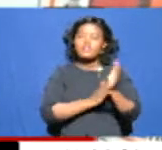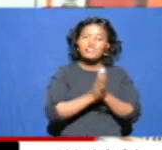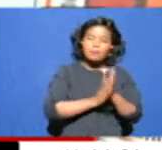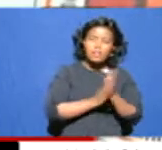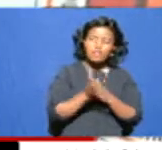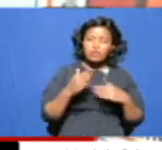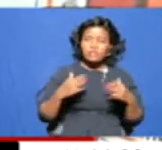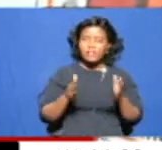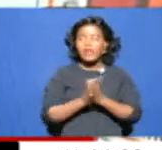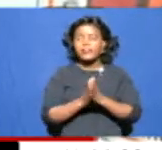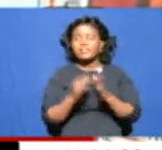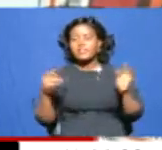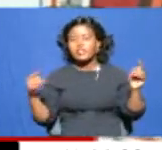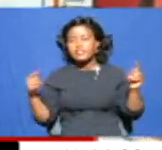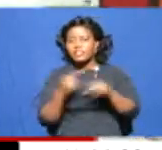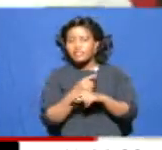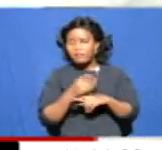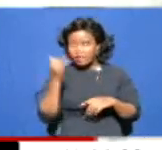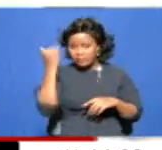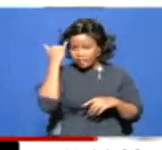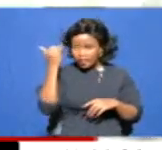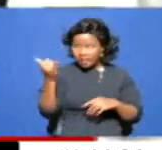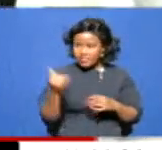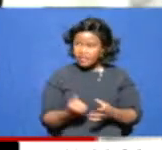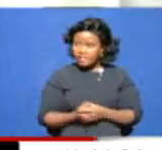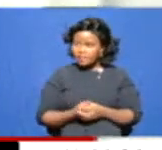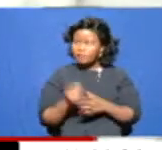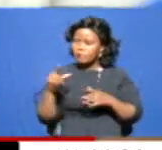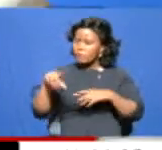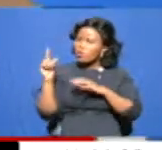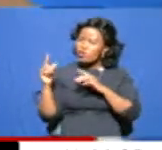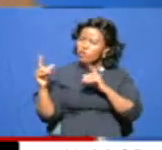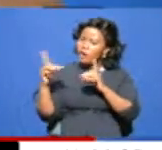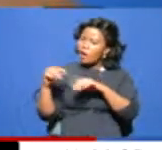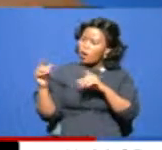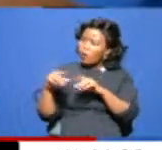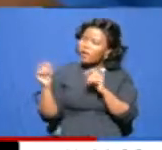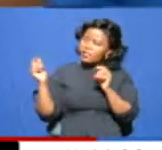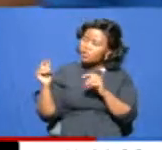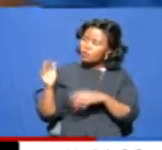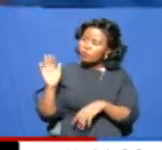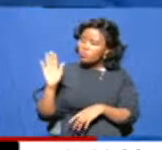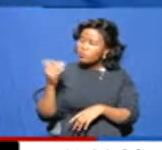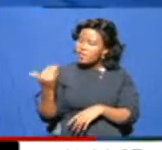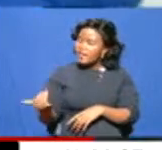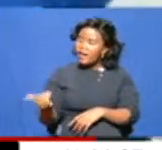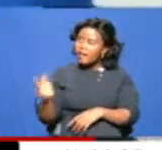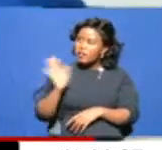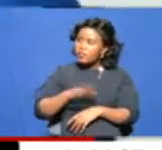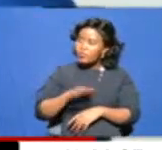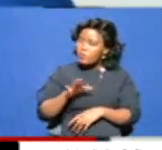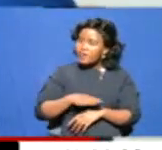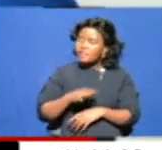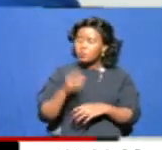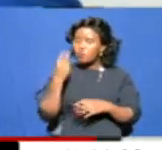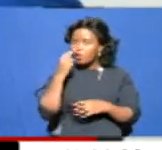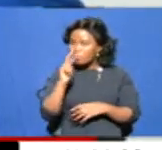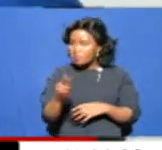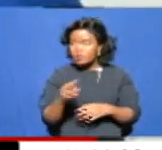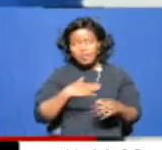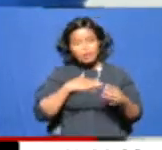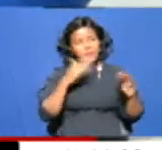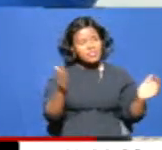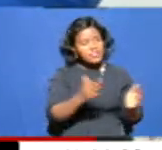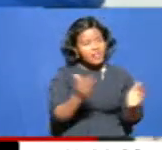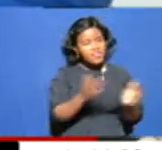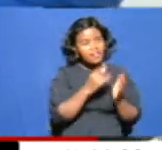good. So, yes, thank you. Engineer Gino, what is your message to the young ladies who are watching you? Oh, the young ladies, I want to encourage them and tell them they can make it.